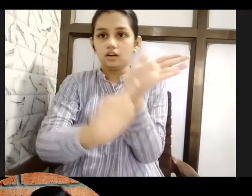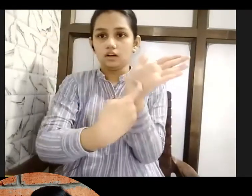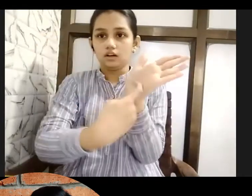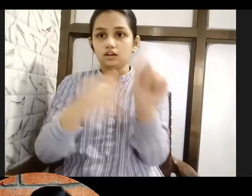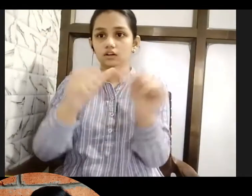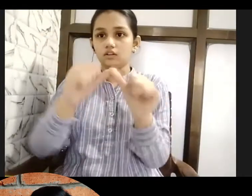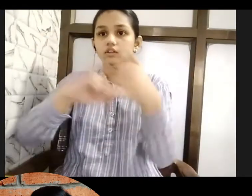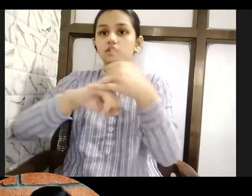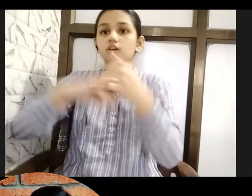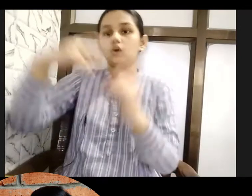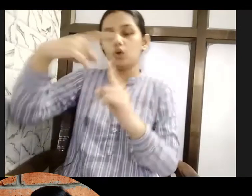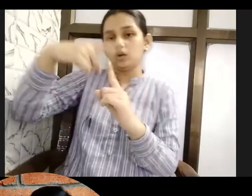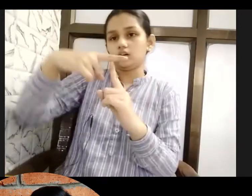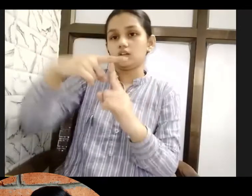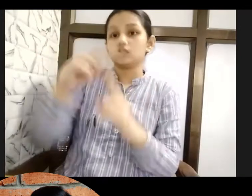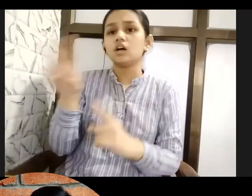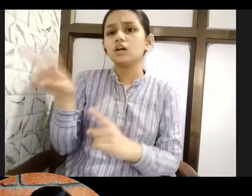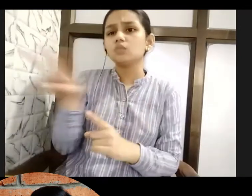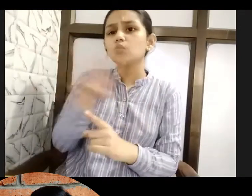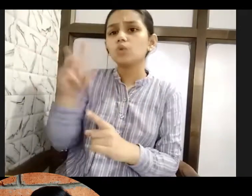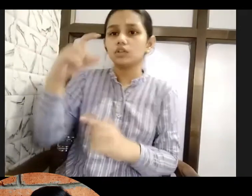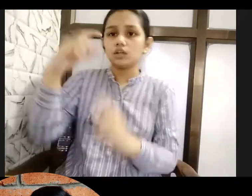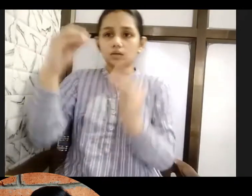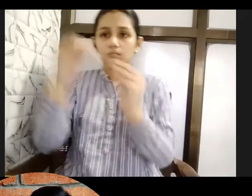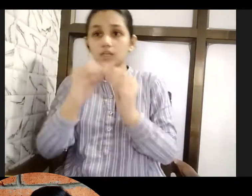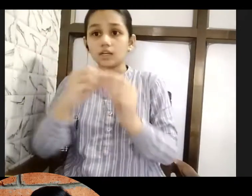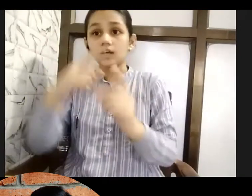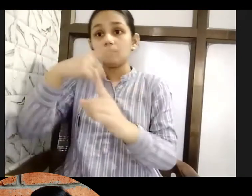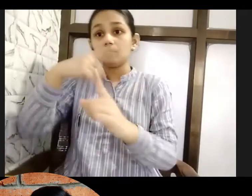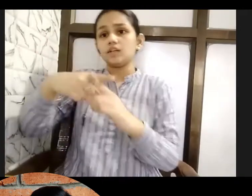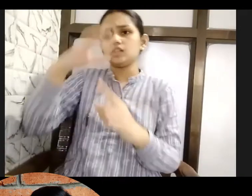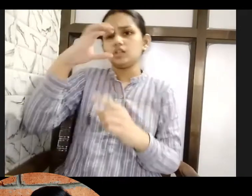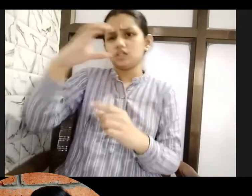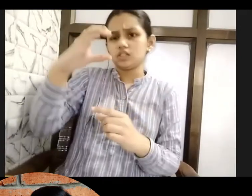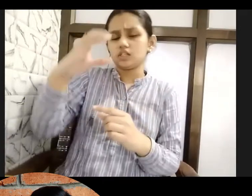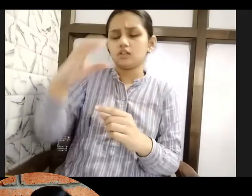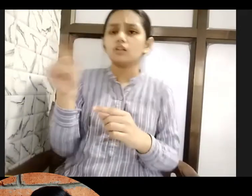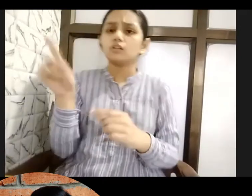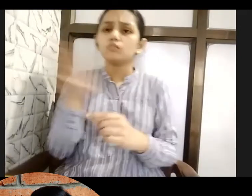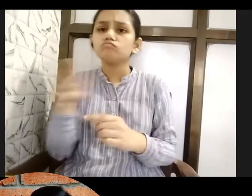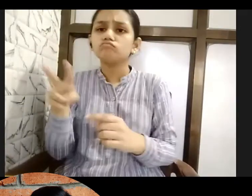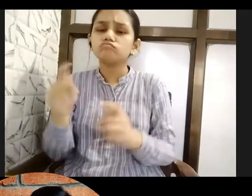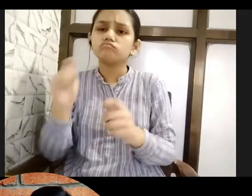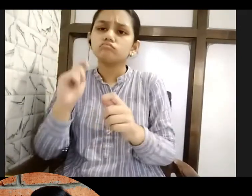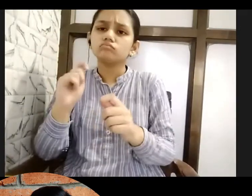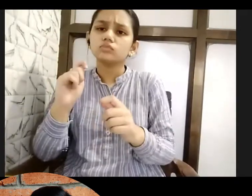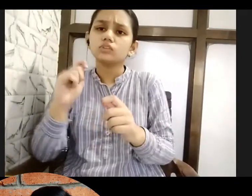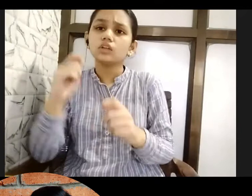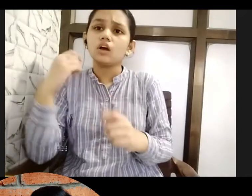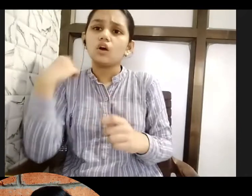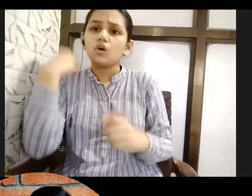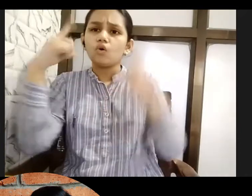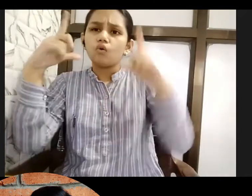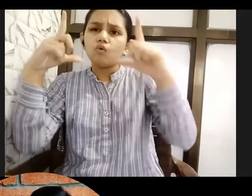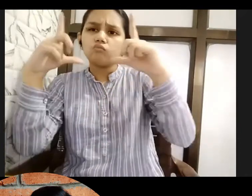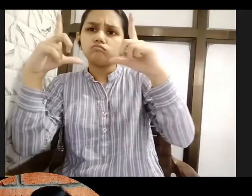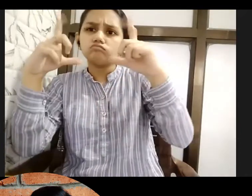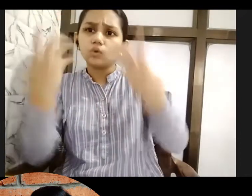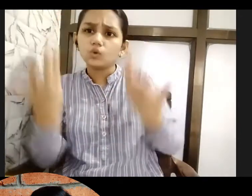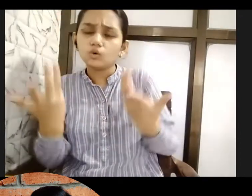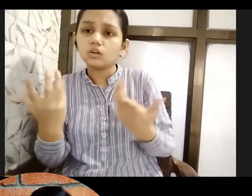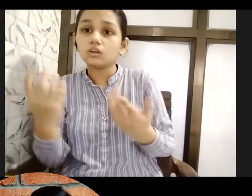So brightness and contrast will make any images, sometimes our images due to bad light are normally